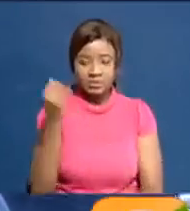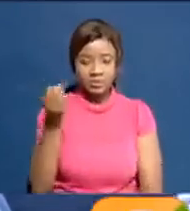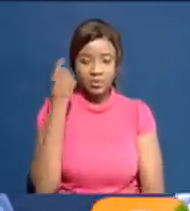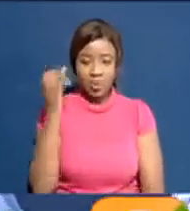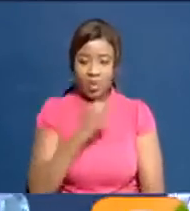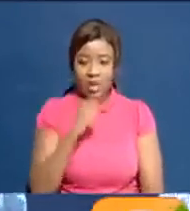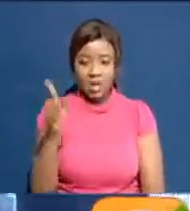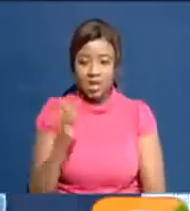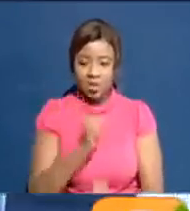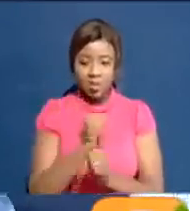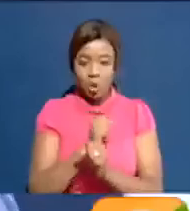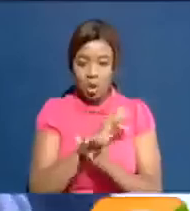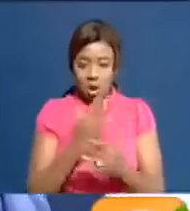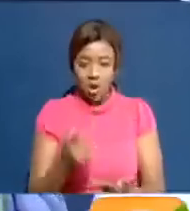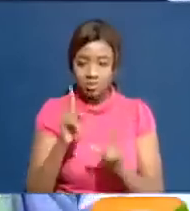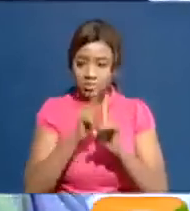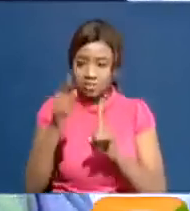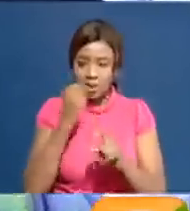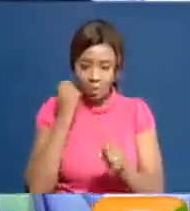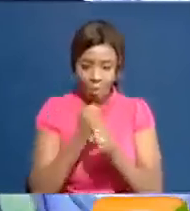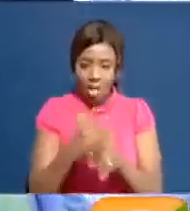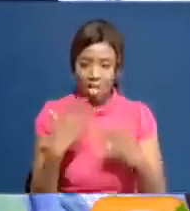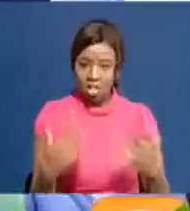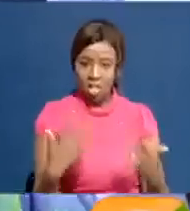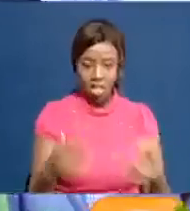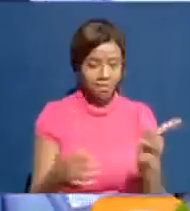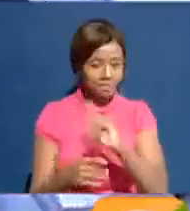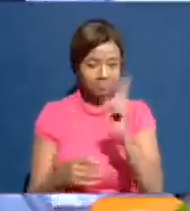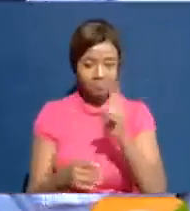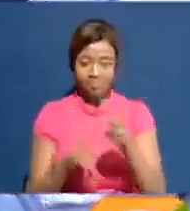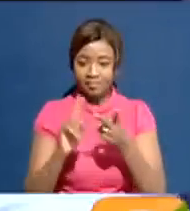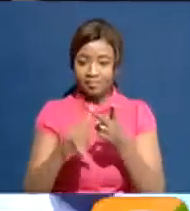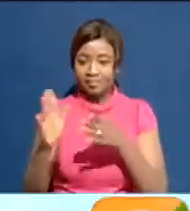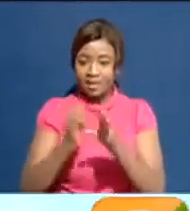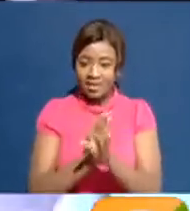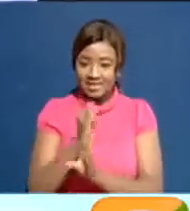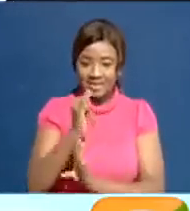He works and he's a performer. His integrity is above board.